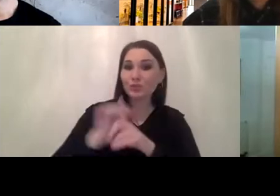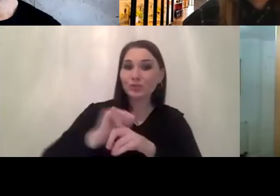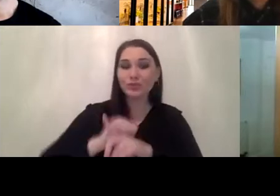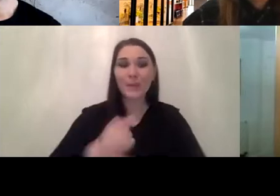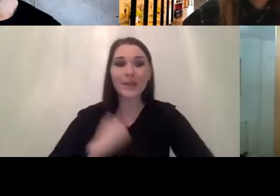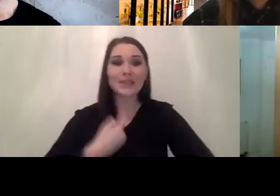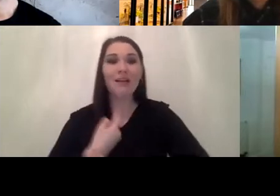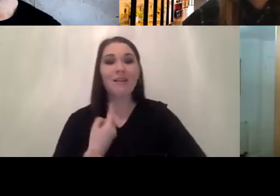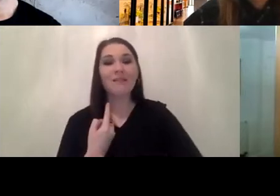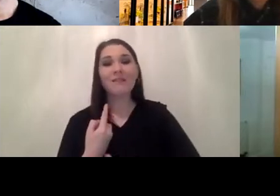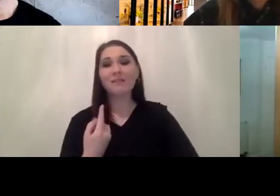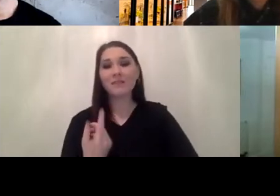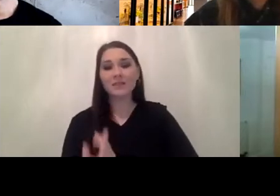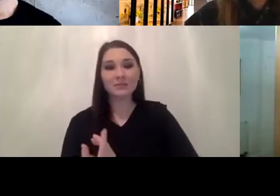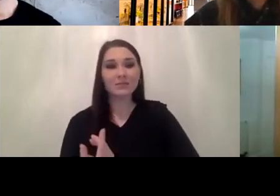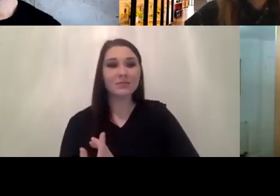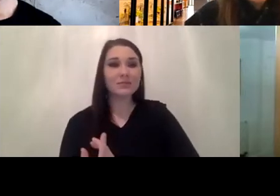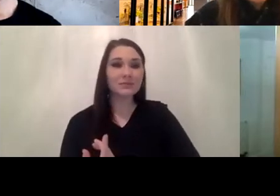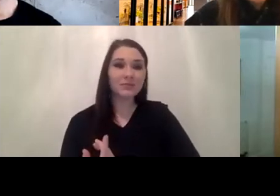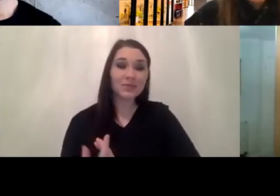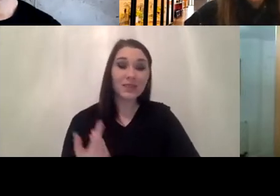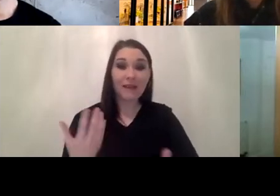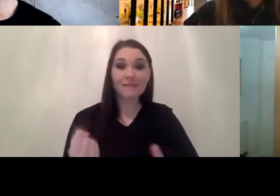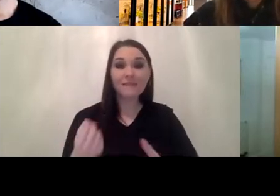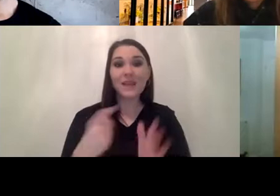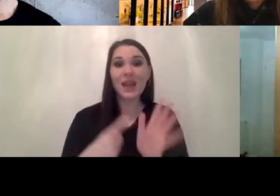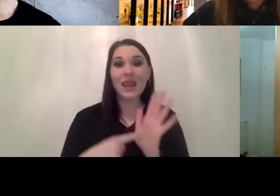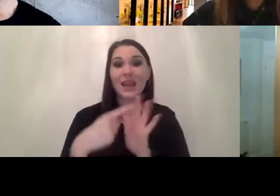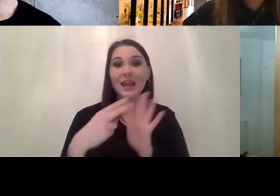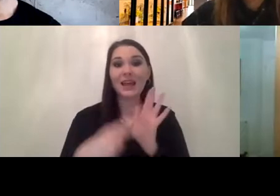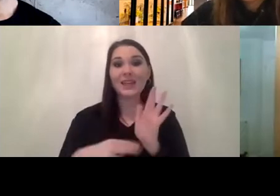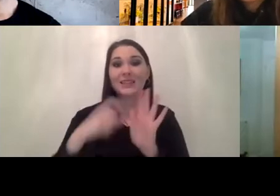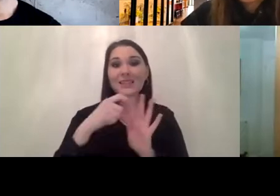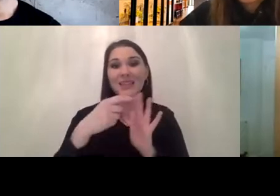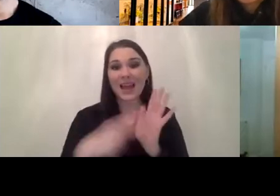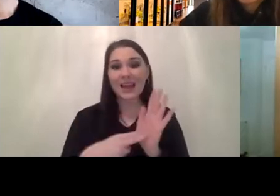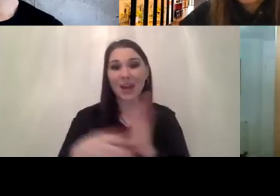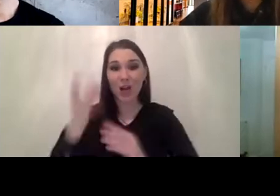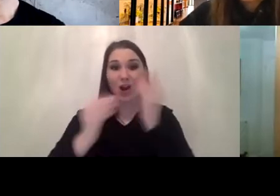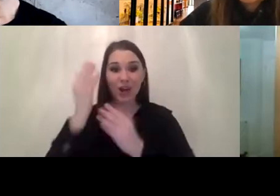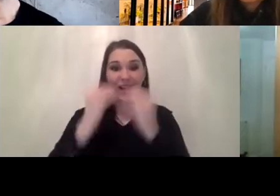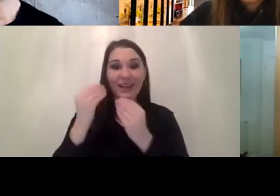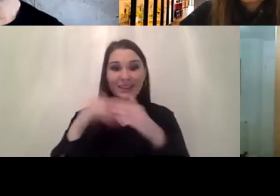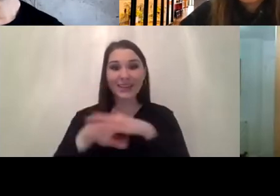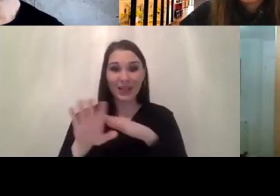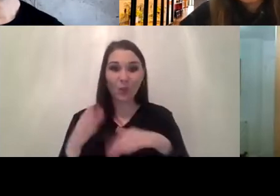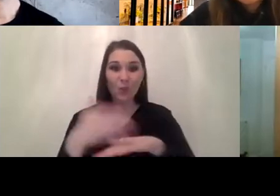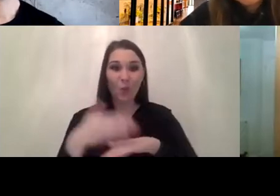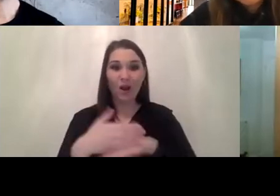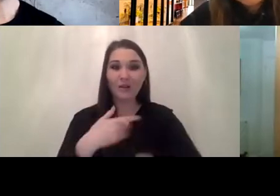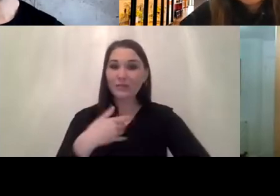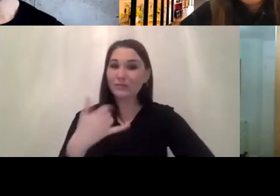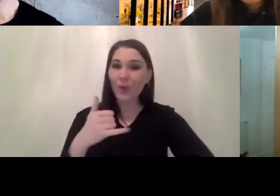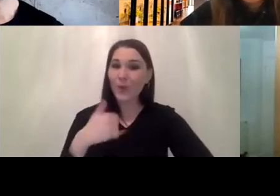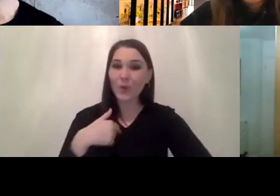And kind of, we have like a LinkedIn learning kind of initiative and work, and I probably wouldn't have put all that